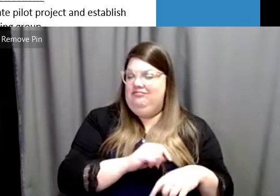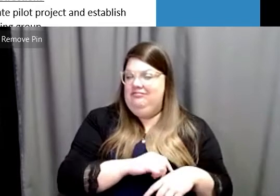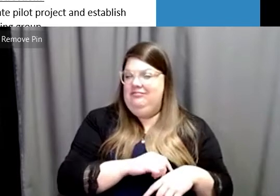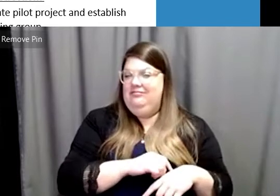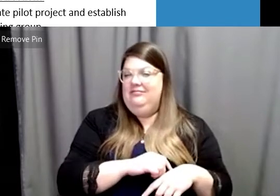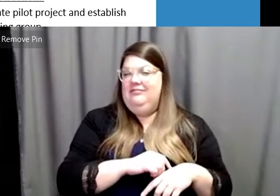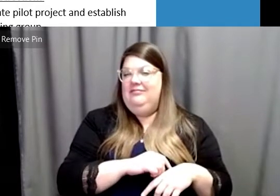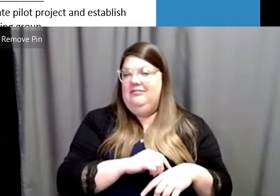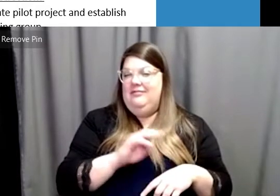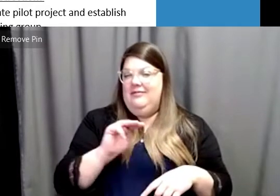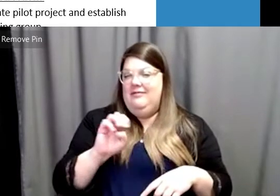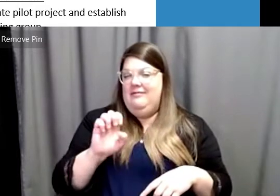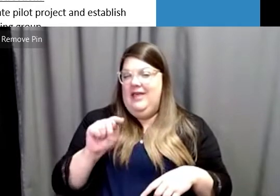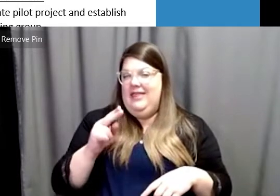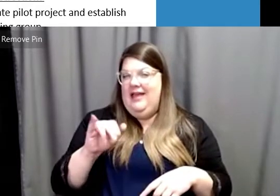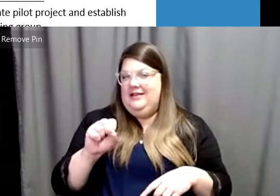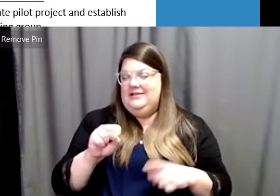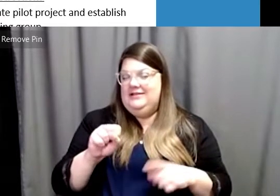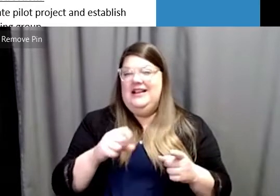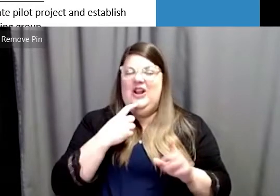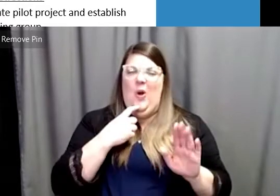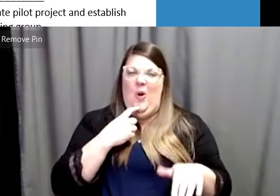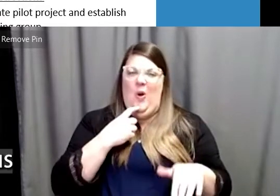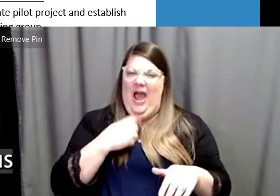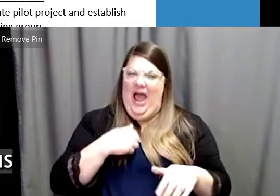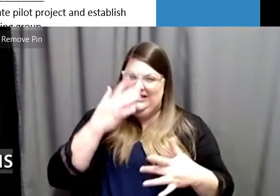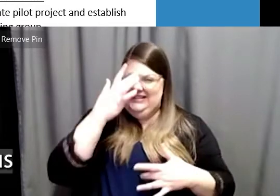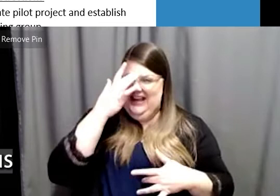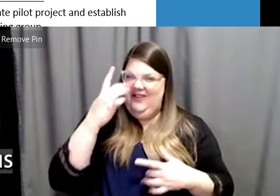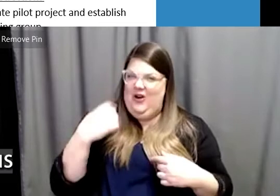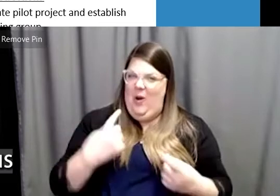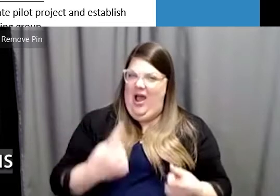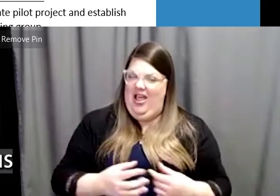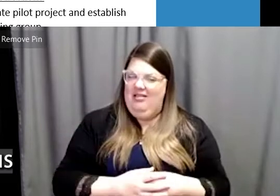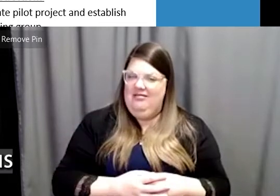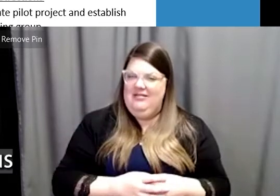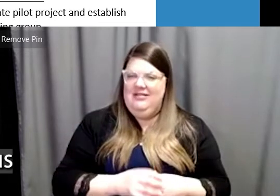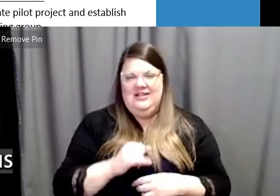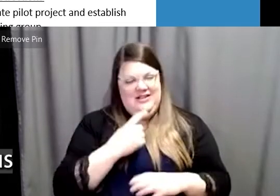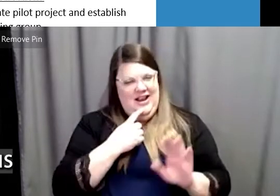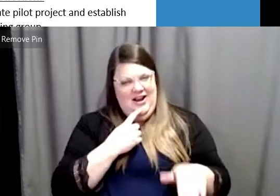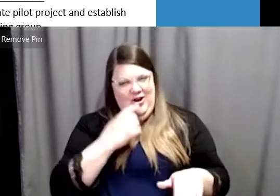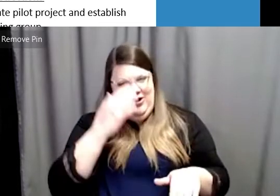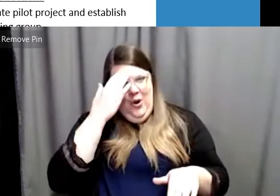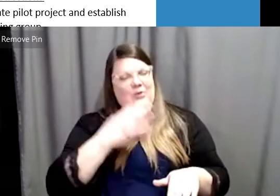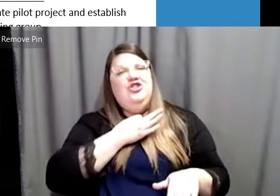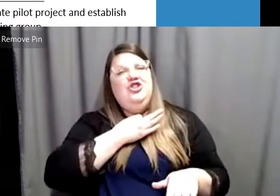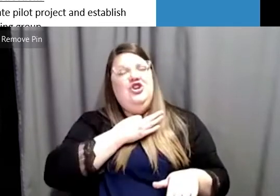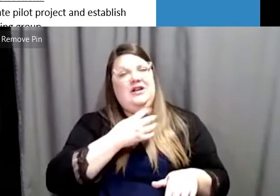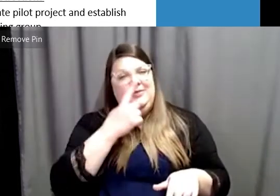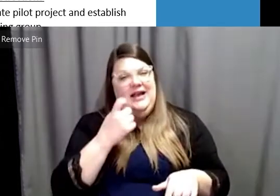Matthias, and I said, "Well, I was sick for a while," and she was said, "No, I was just curious